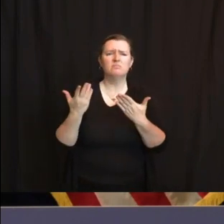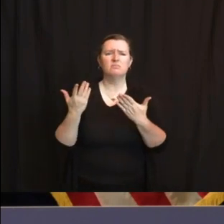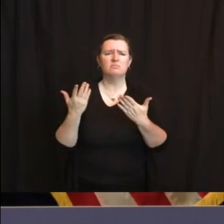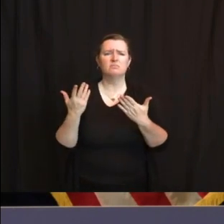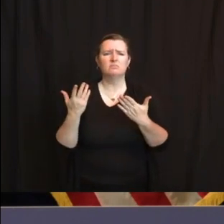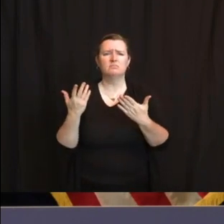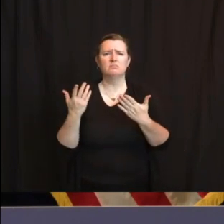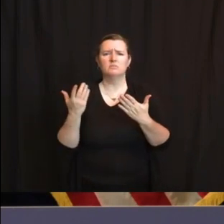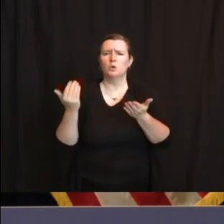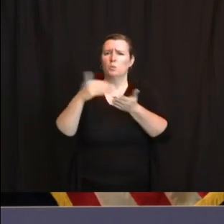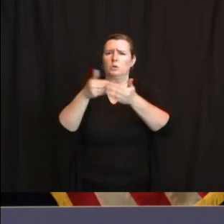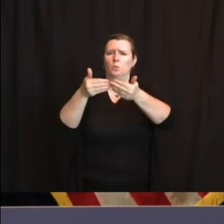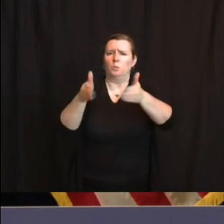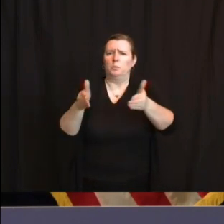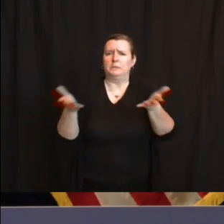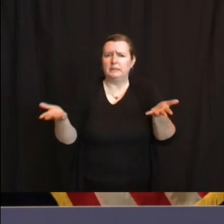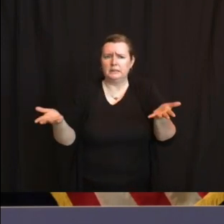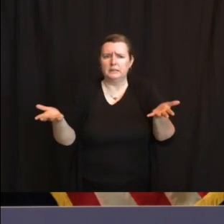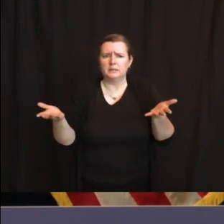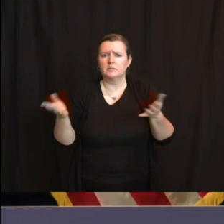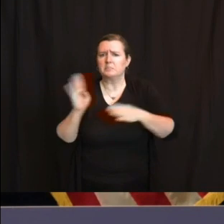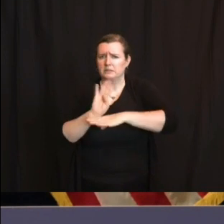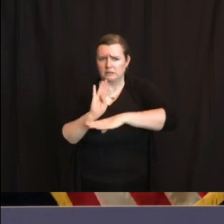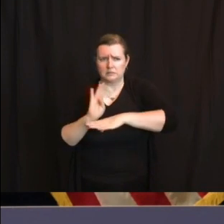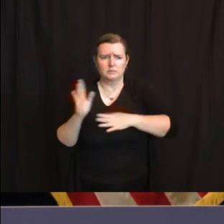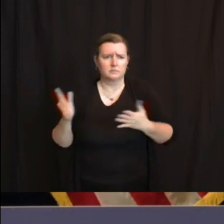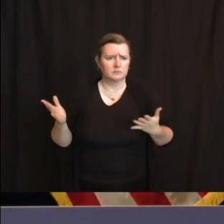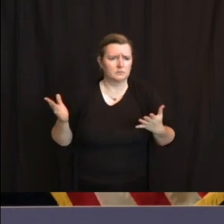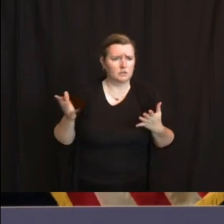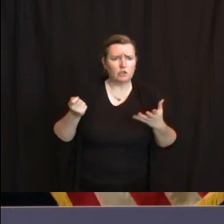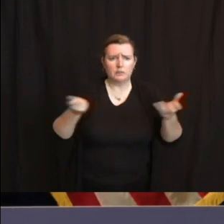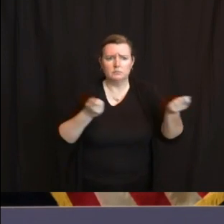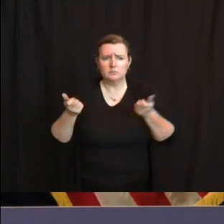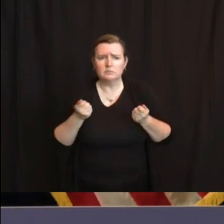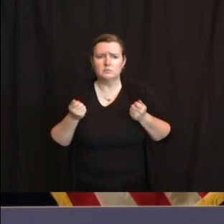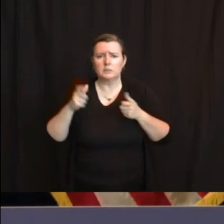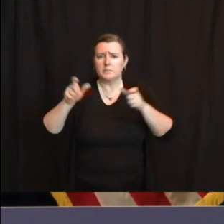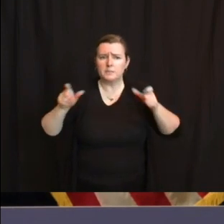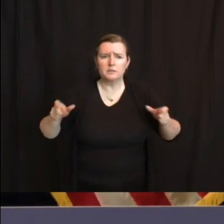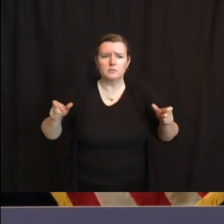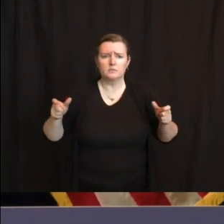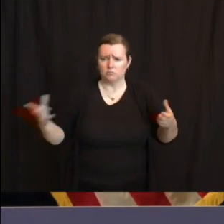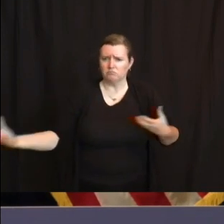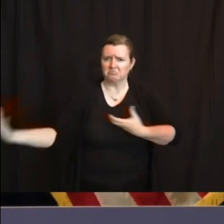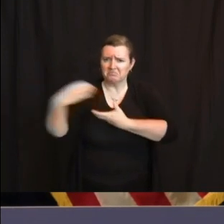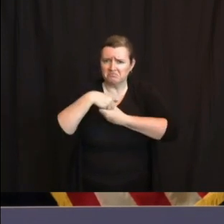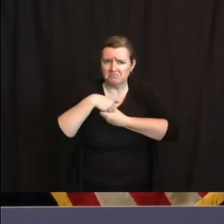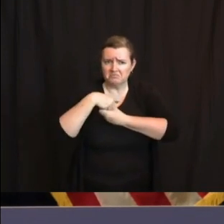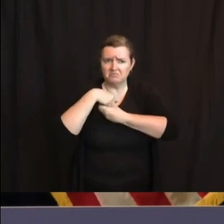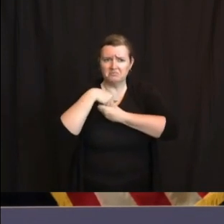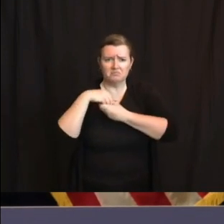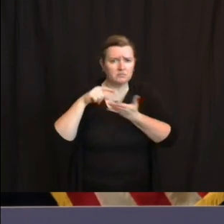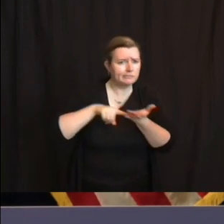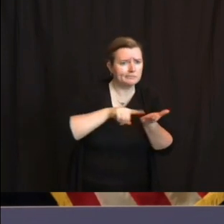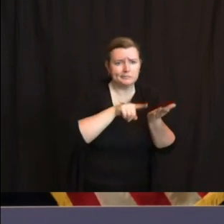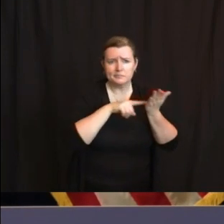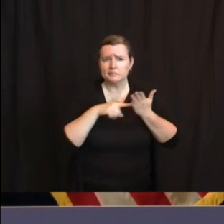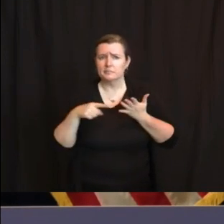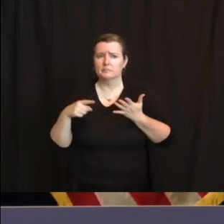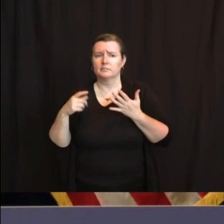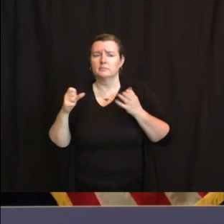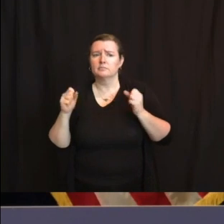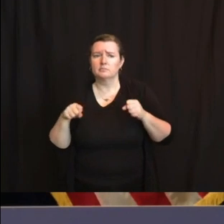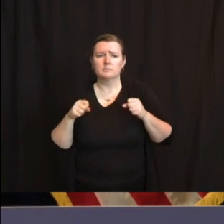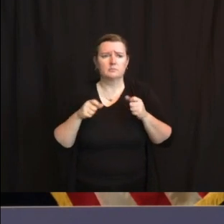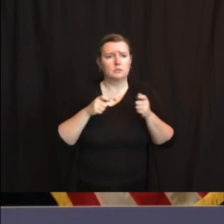Wisconsin. They've developed and approved rankings of risk factors, and they claim that, quote, we can control the risk of exposure to the virus sufficiently